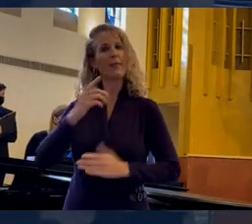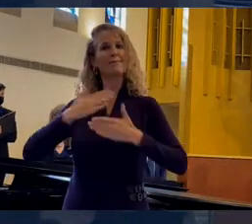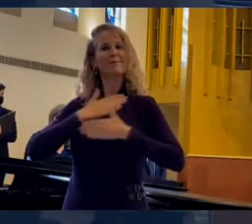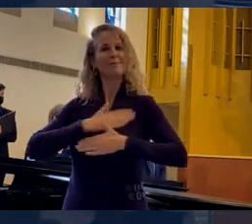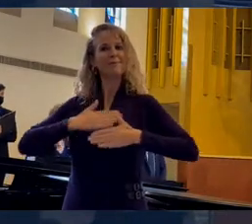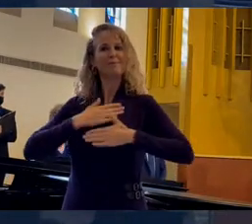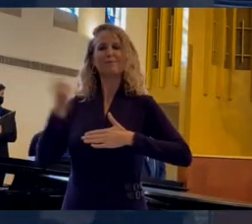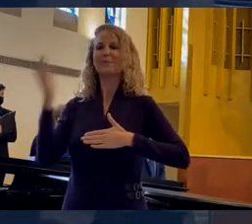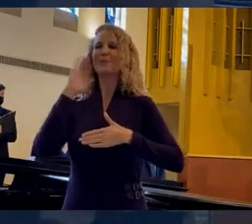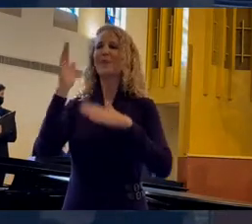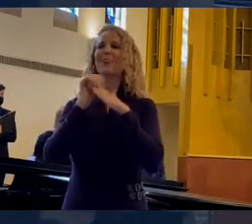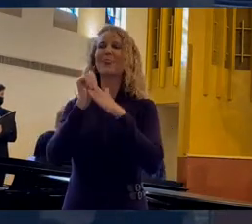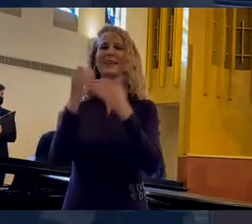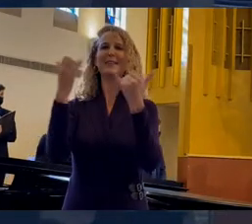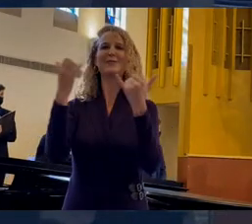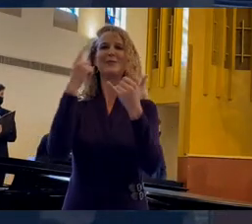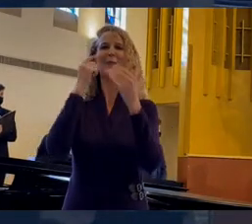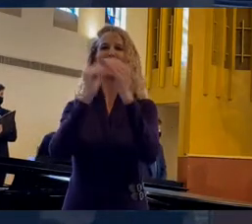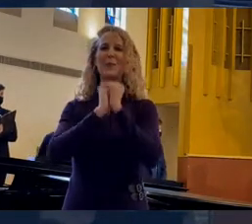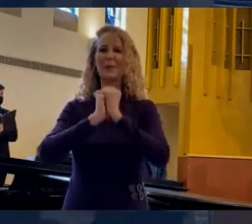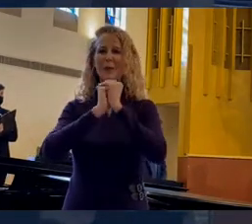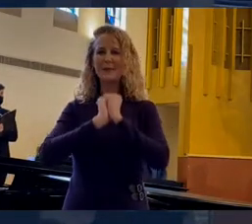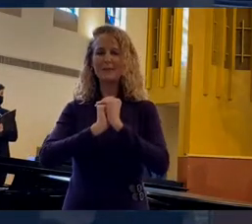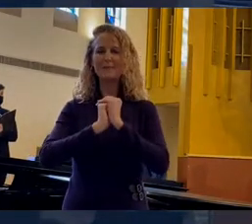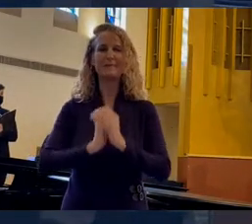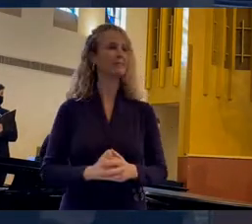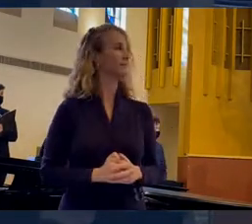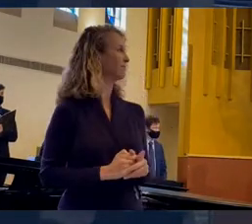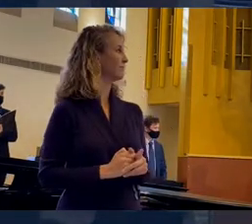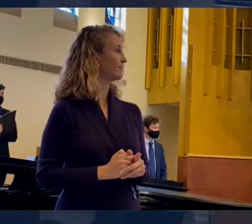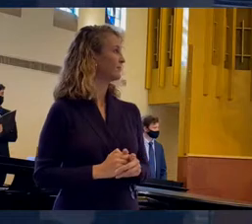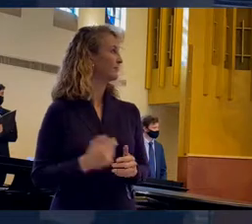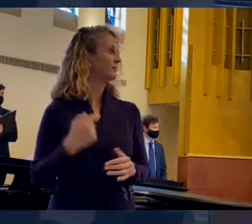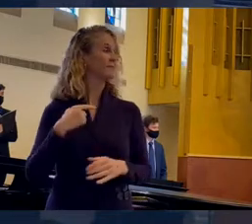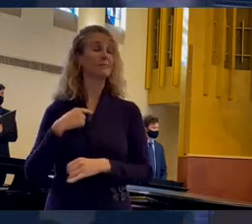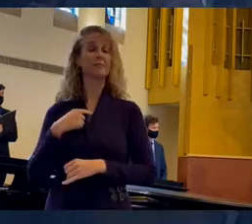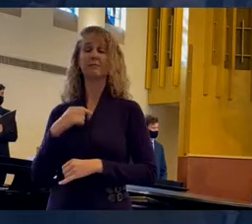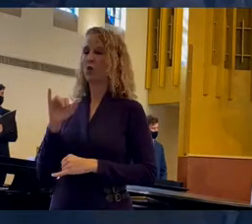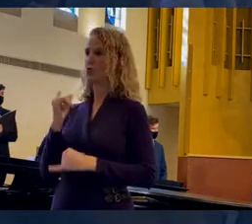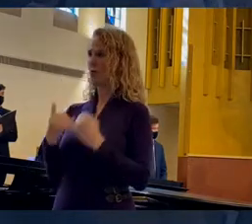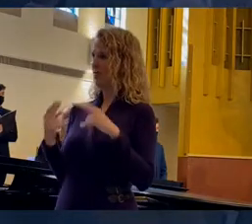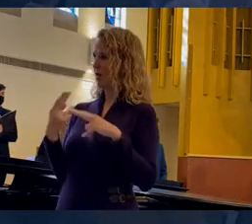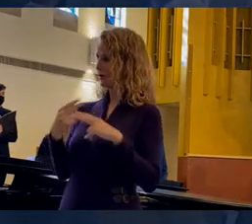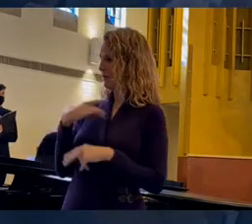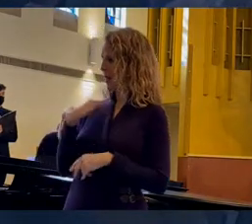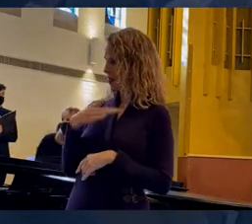will lead us in worship this afternoon. I like your last name, by the way, Abby.